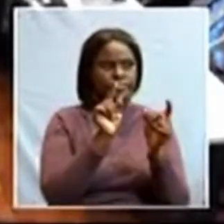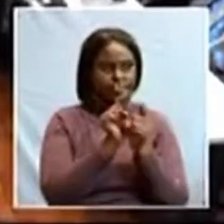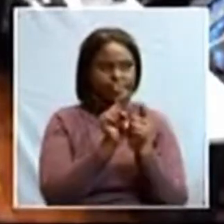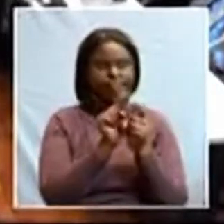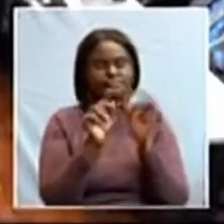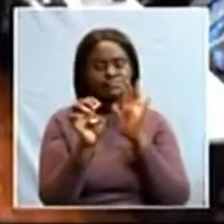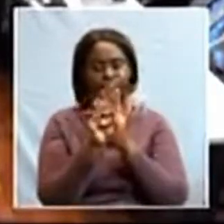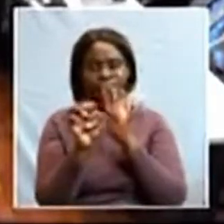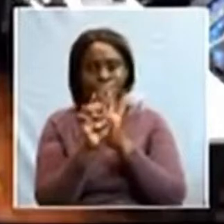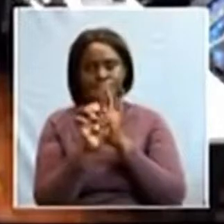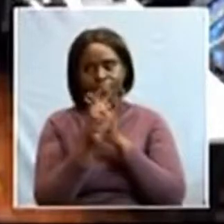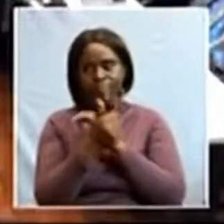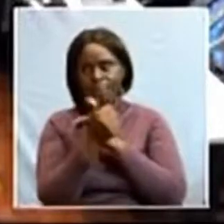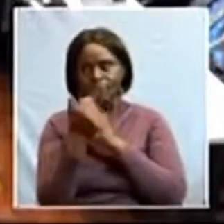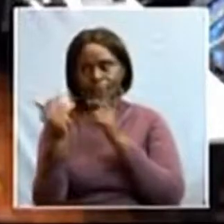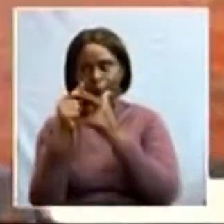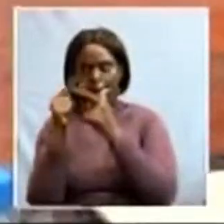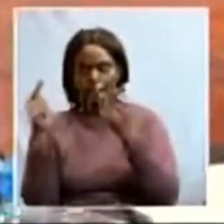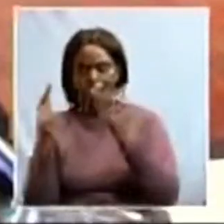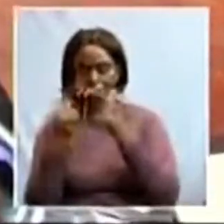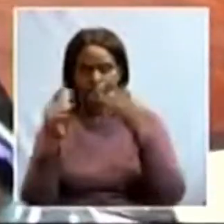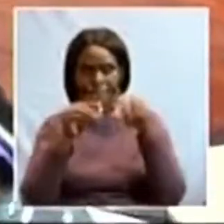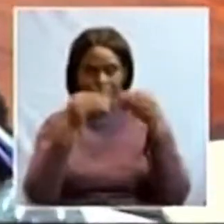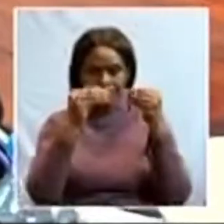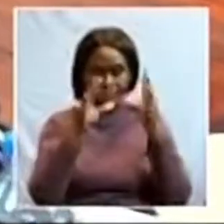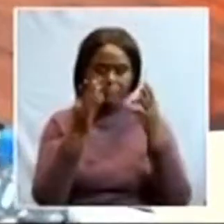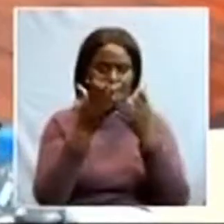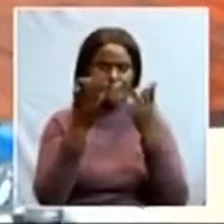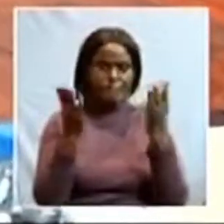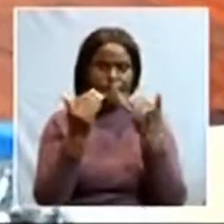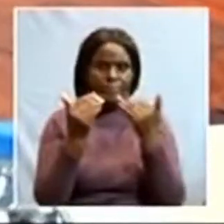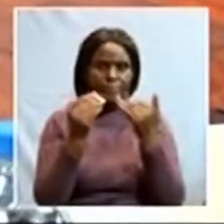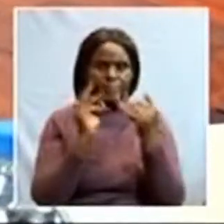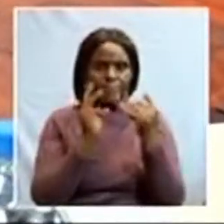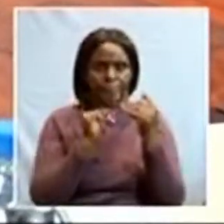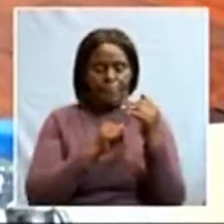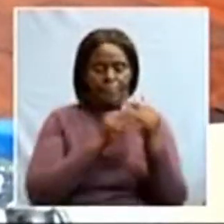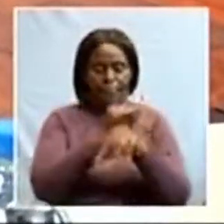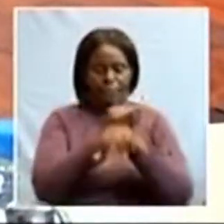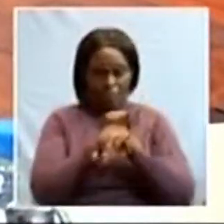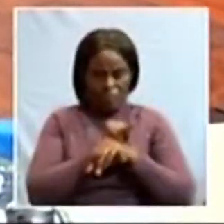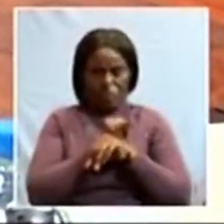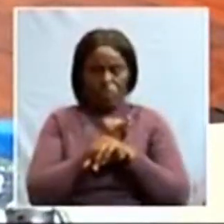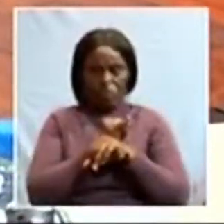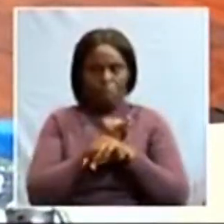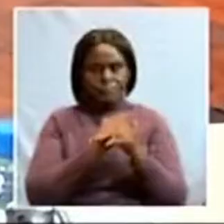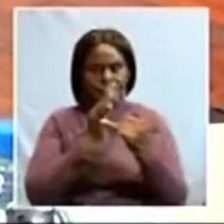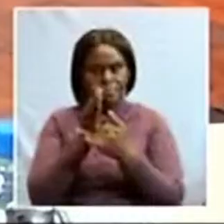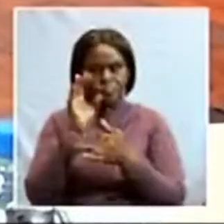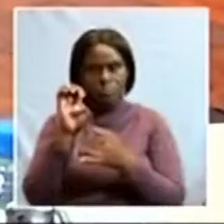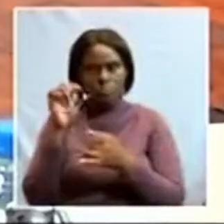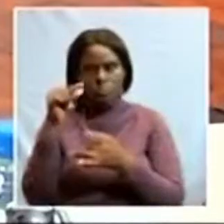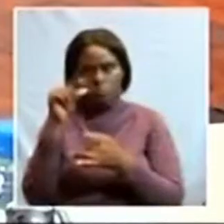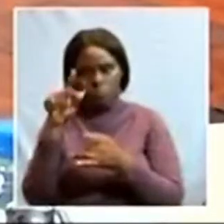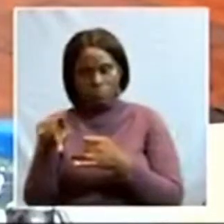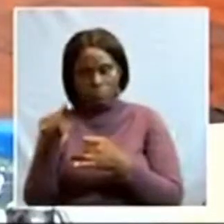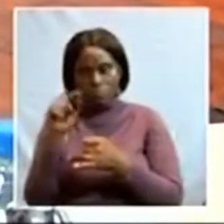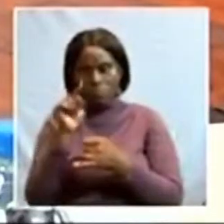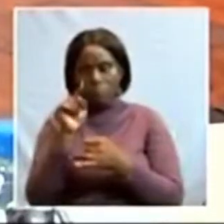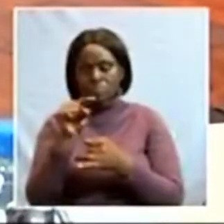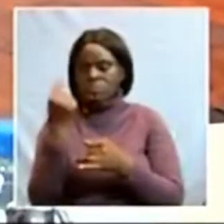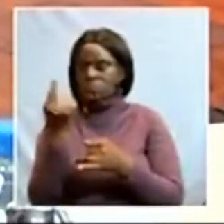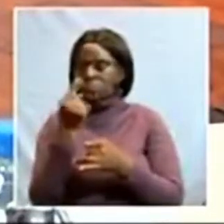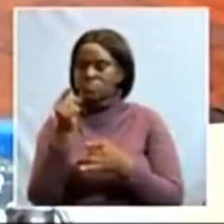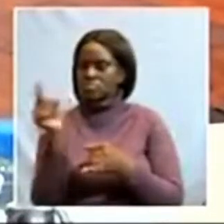Unlike these other big suppliers where we invite them through the AGP, these